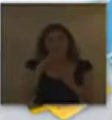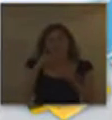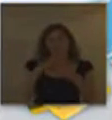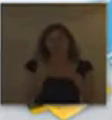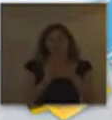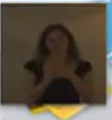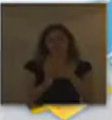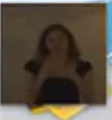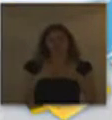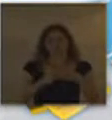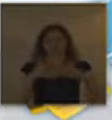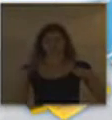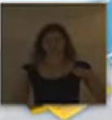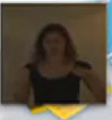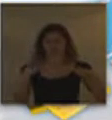isolation. However,